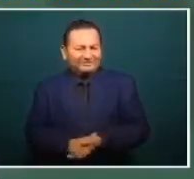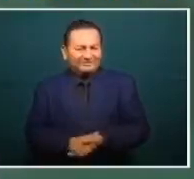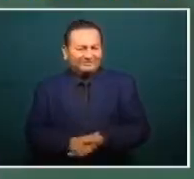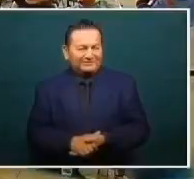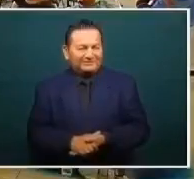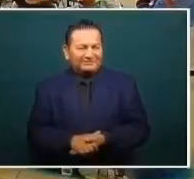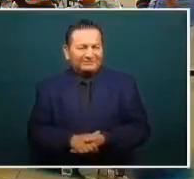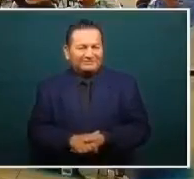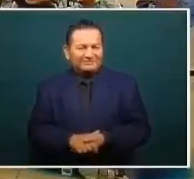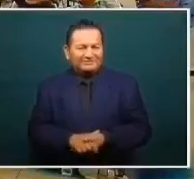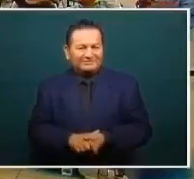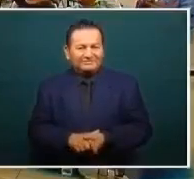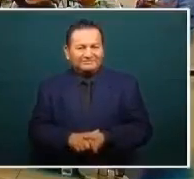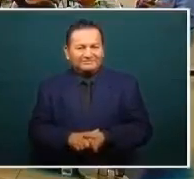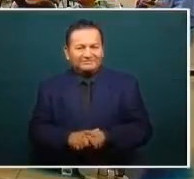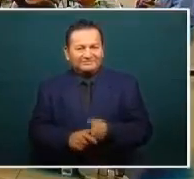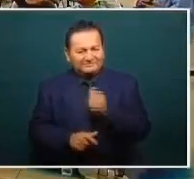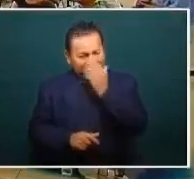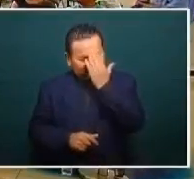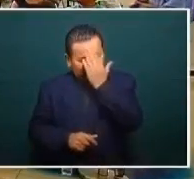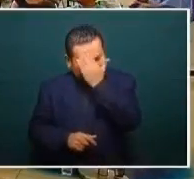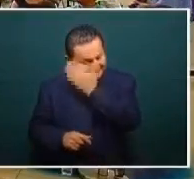So he says Sereno Moreno.